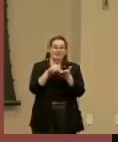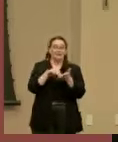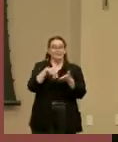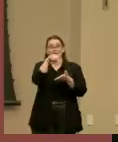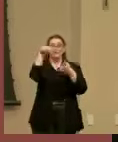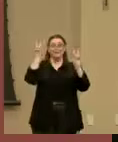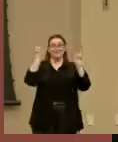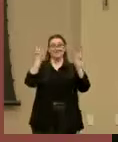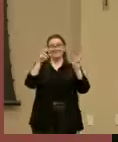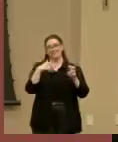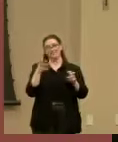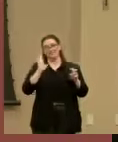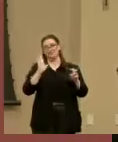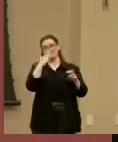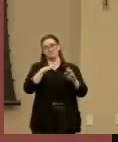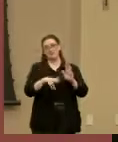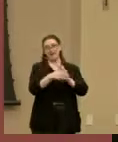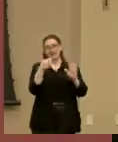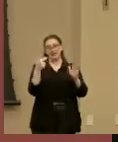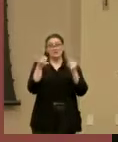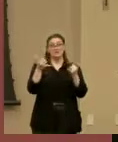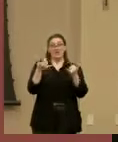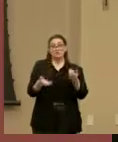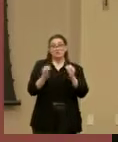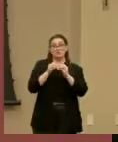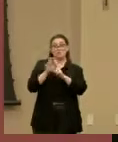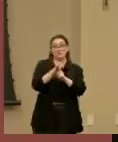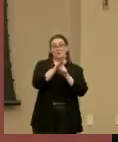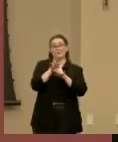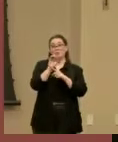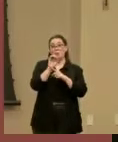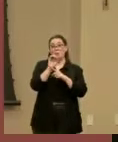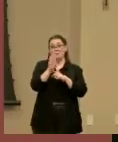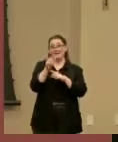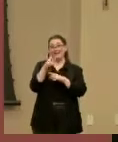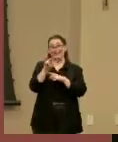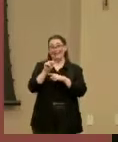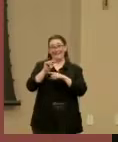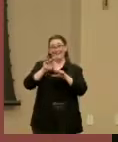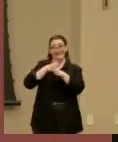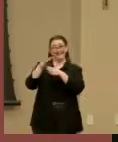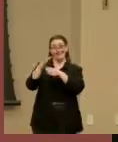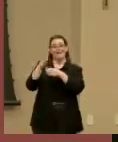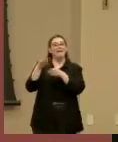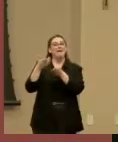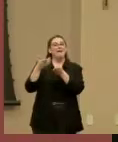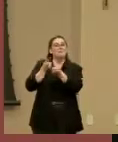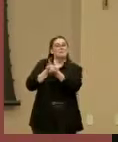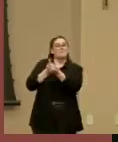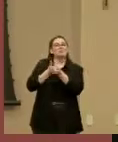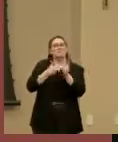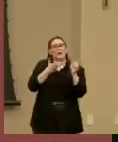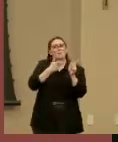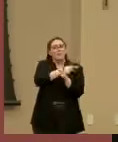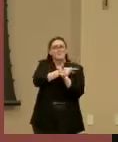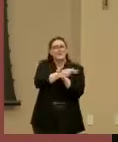kind of a bad name, but now it's kind of having a resurrection in the OB-GYN world. So I am a fan of this in the right patient, but again, I do want the lupus